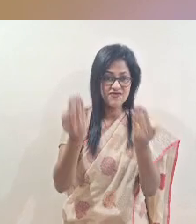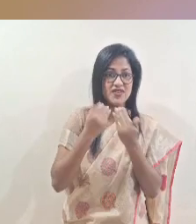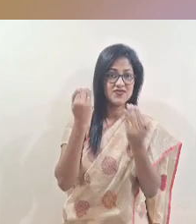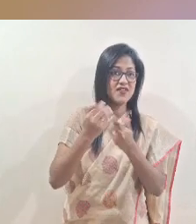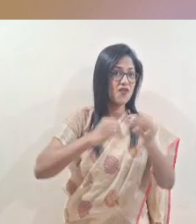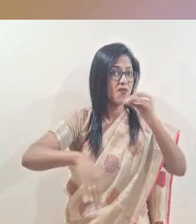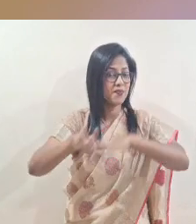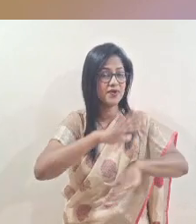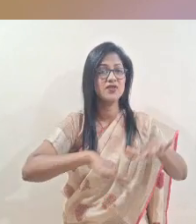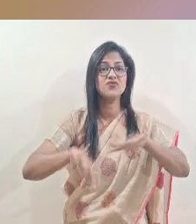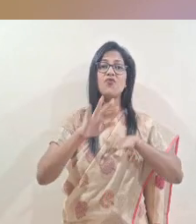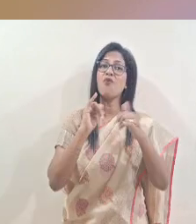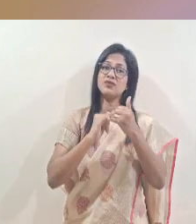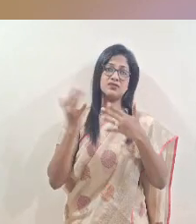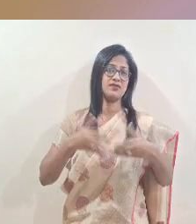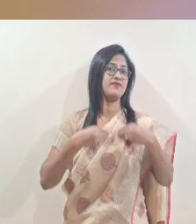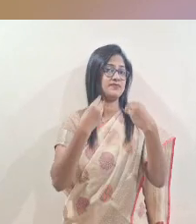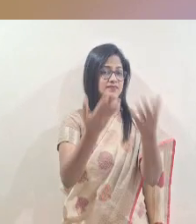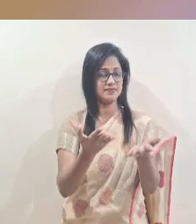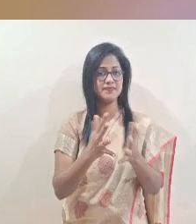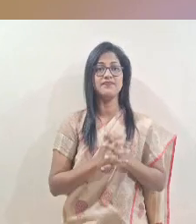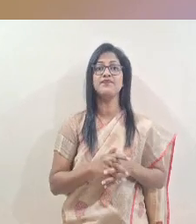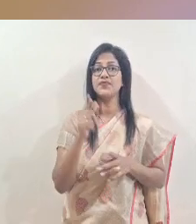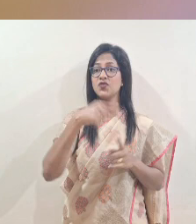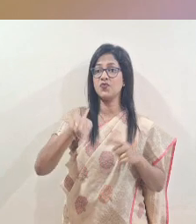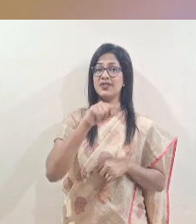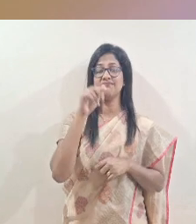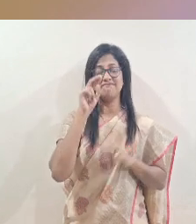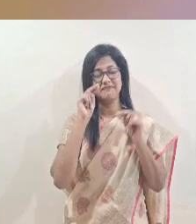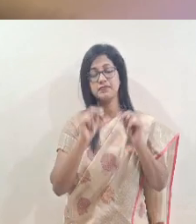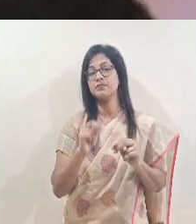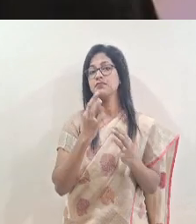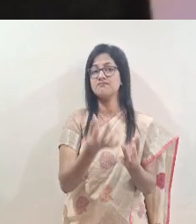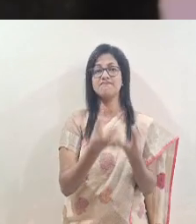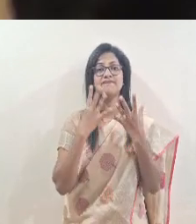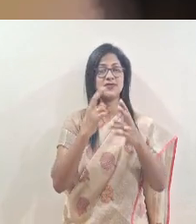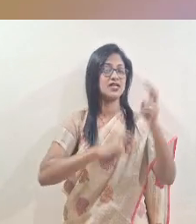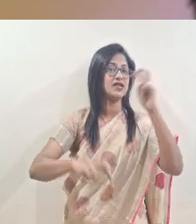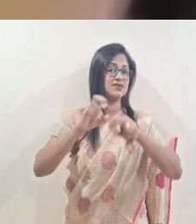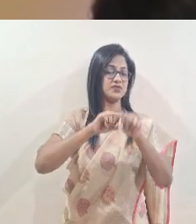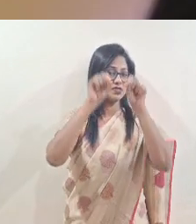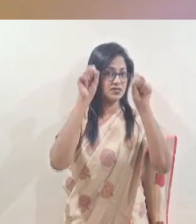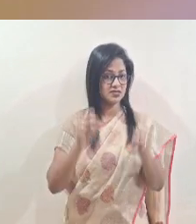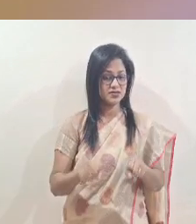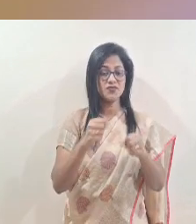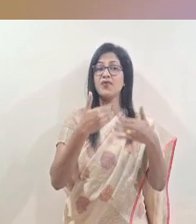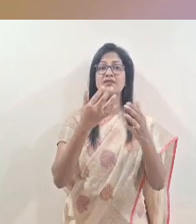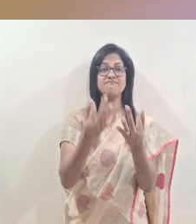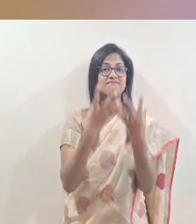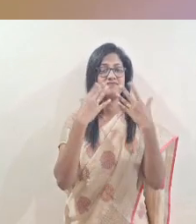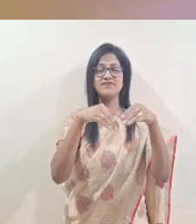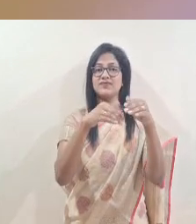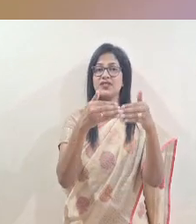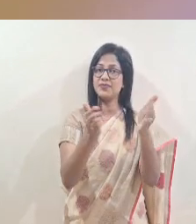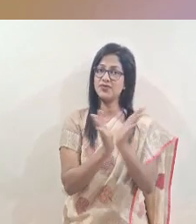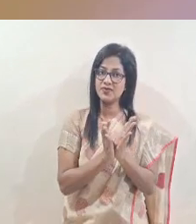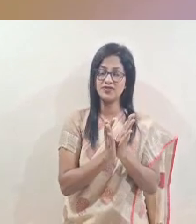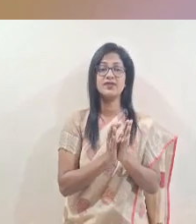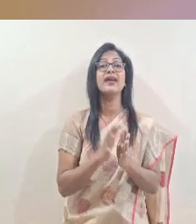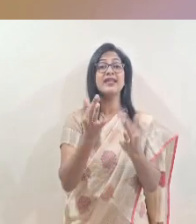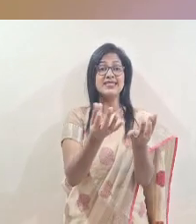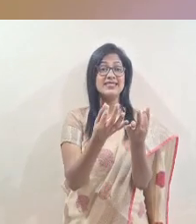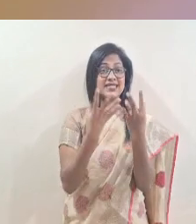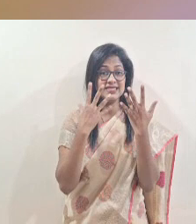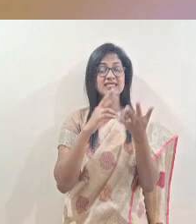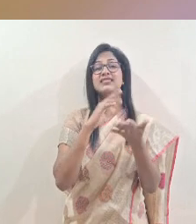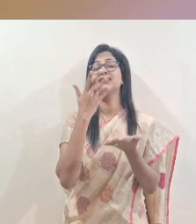the service delivery. So you need a resilient transportation system for resilient communities. And